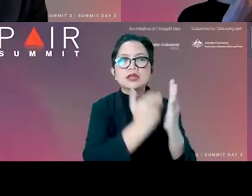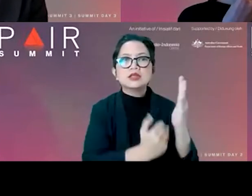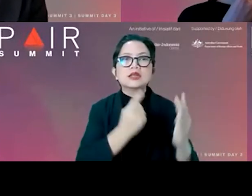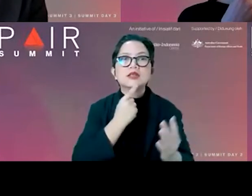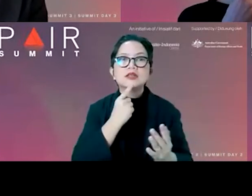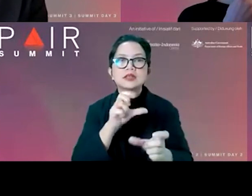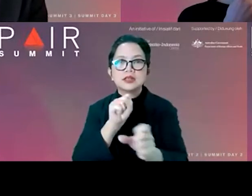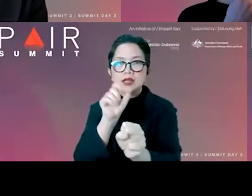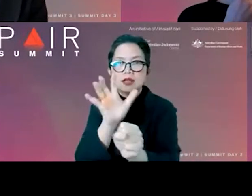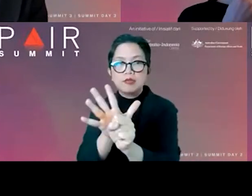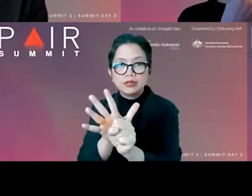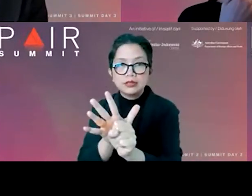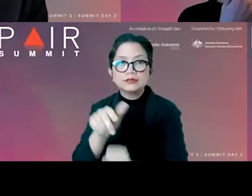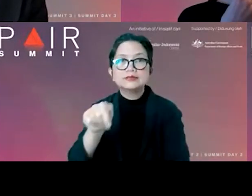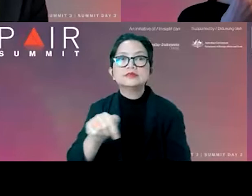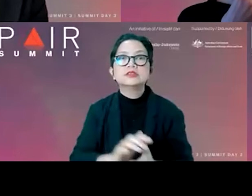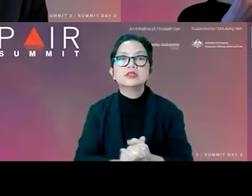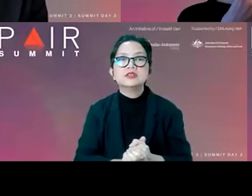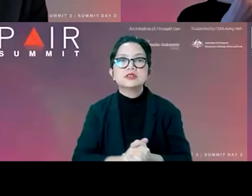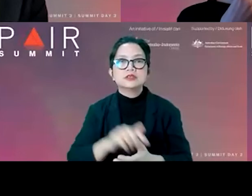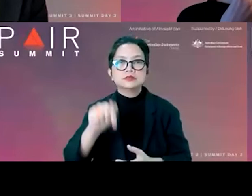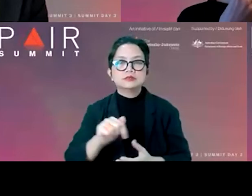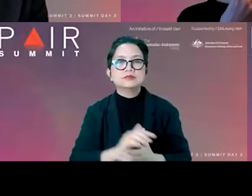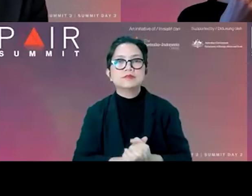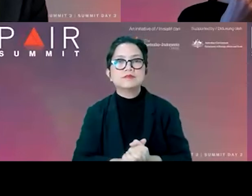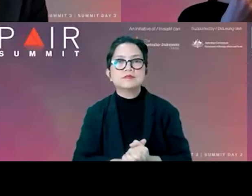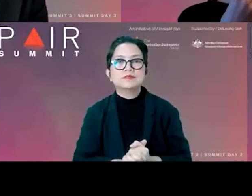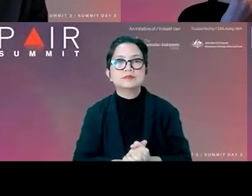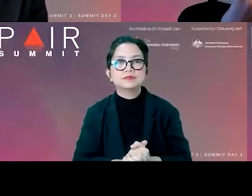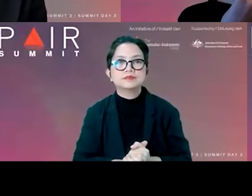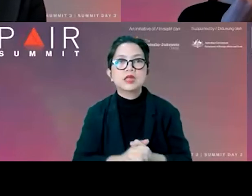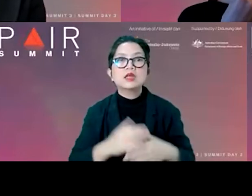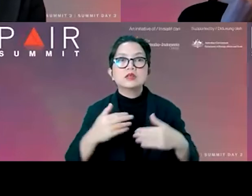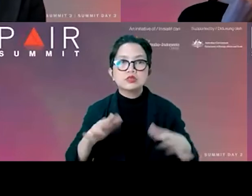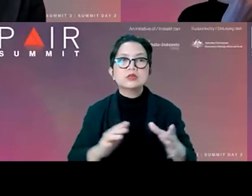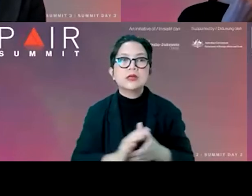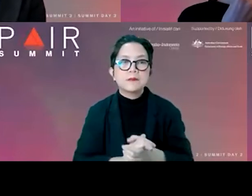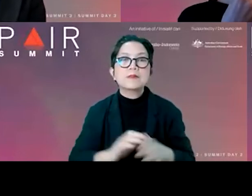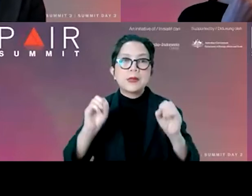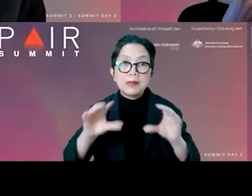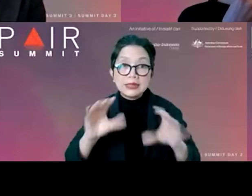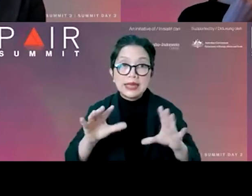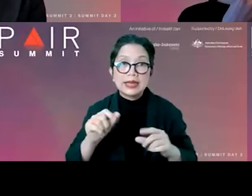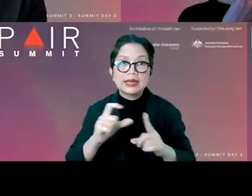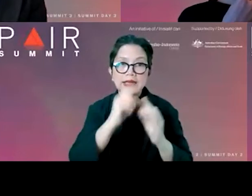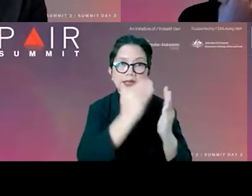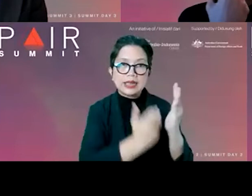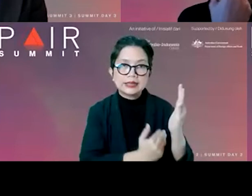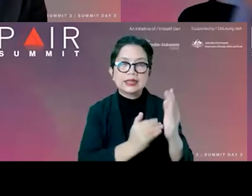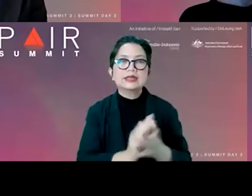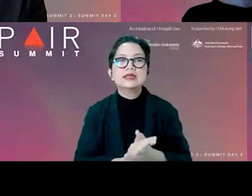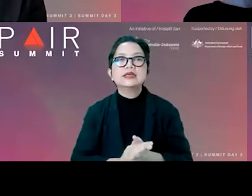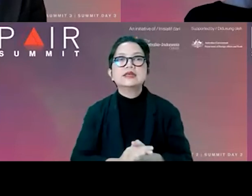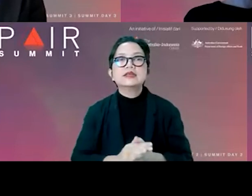available compared when modeling was first done by our team. And